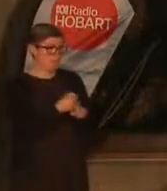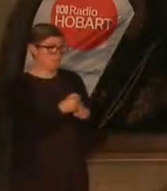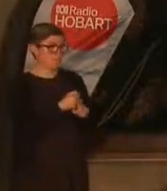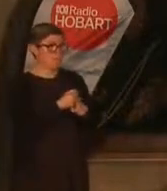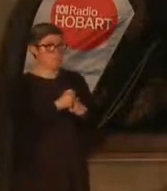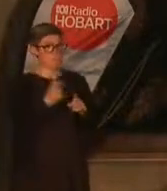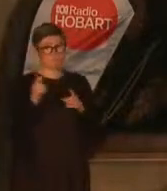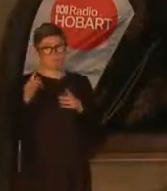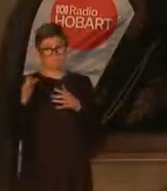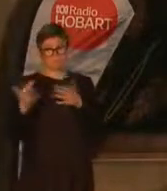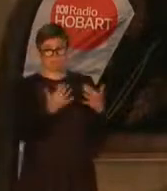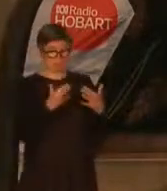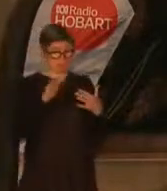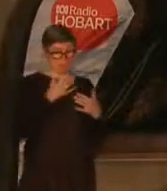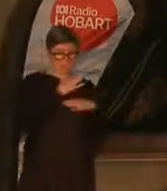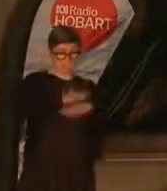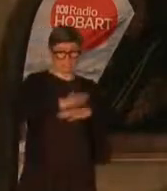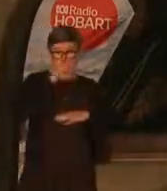Aboriginal community.